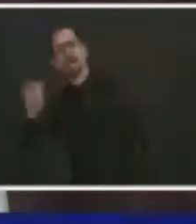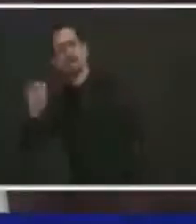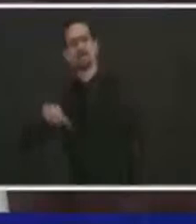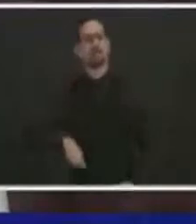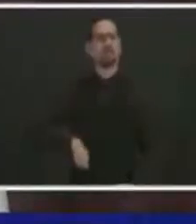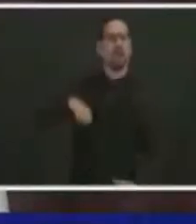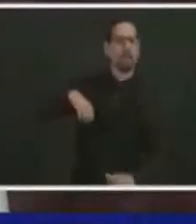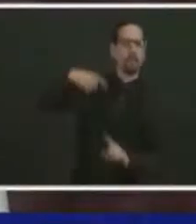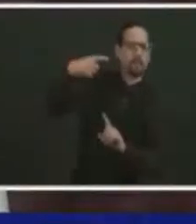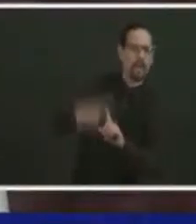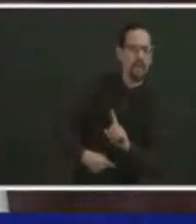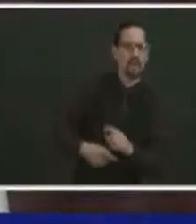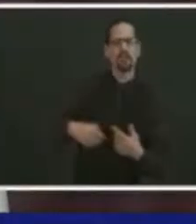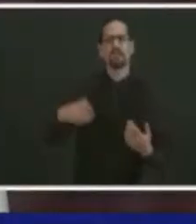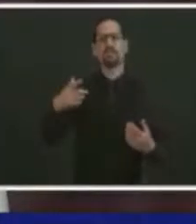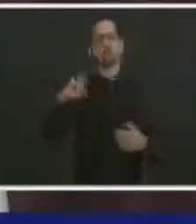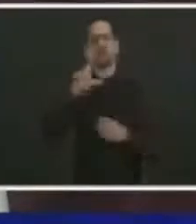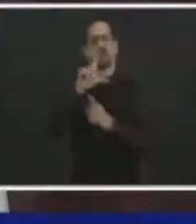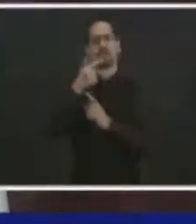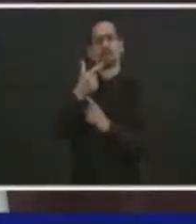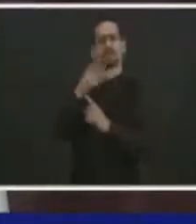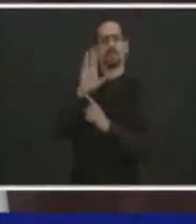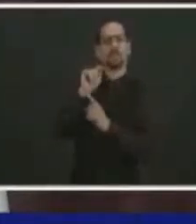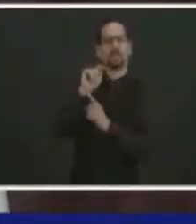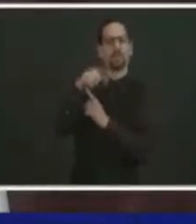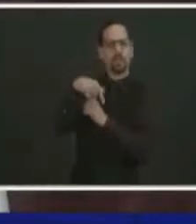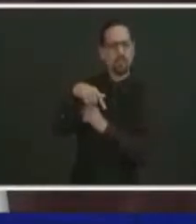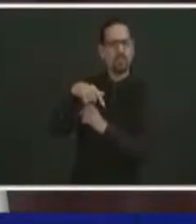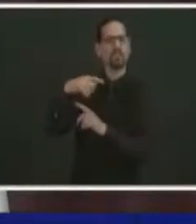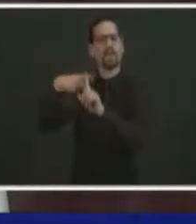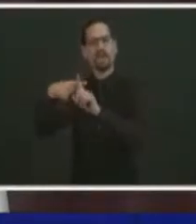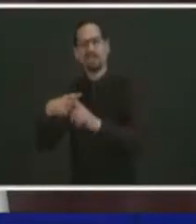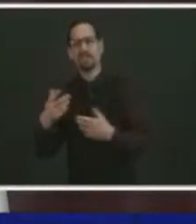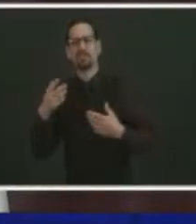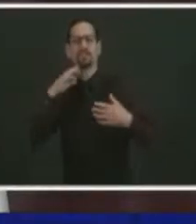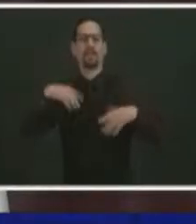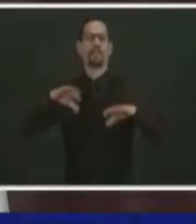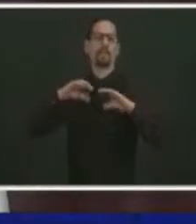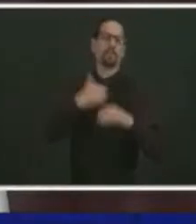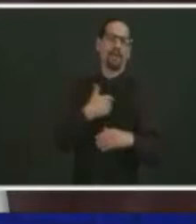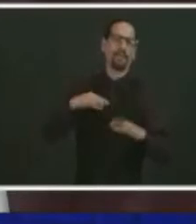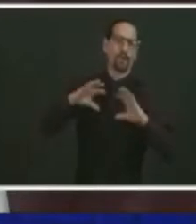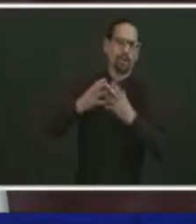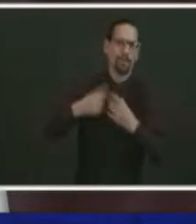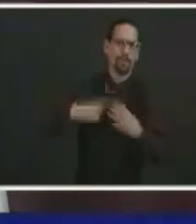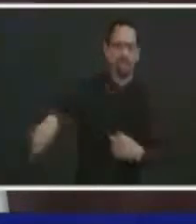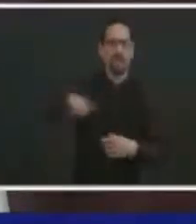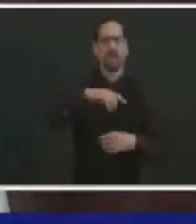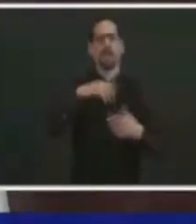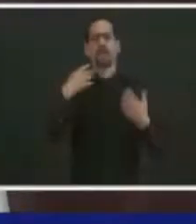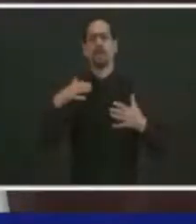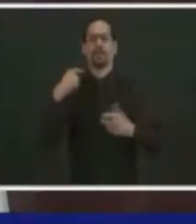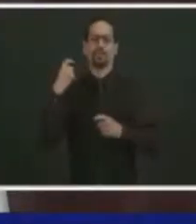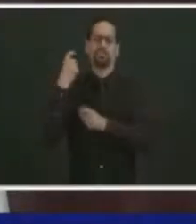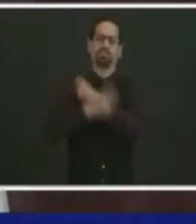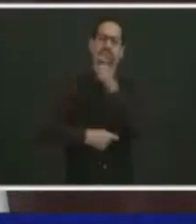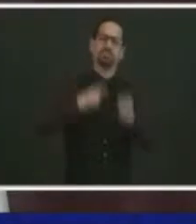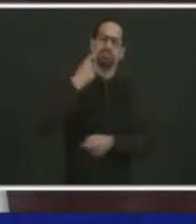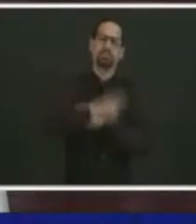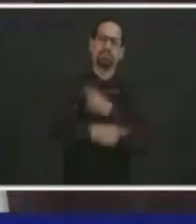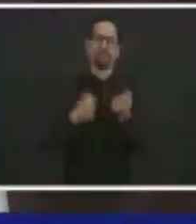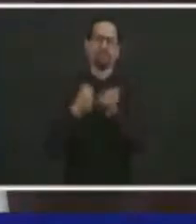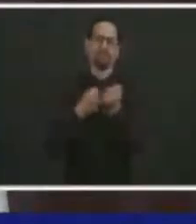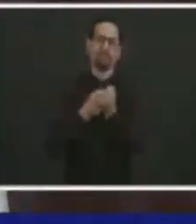community, and family members and friends have, of course, made countless contributions to our state over the